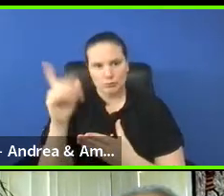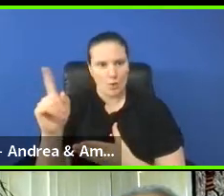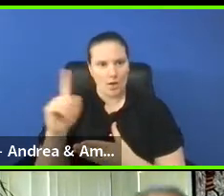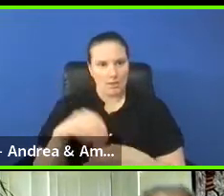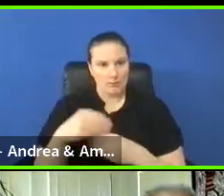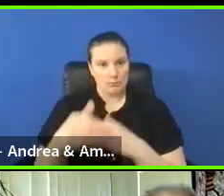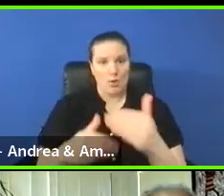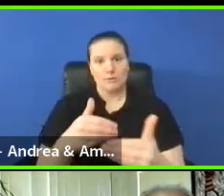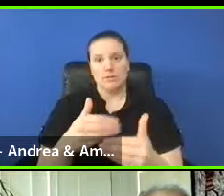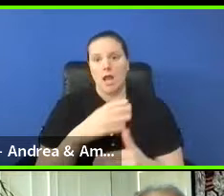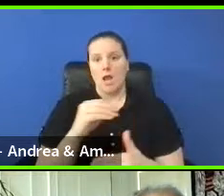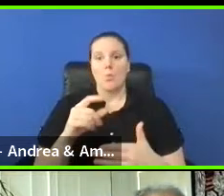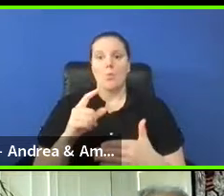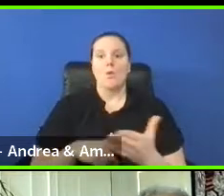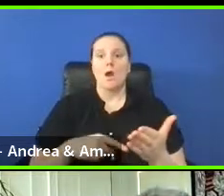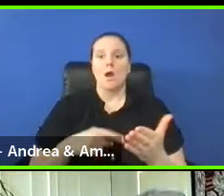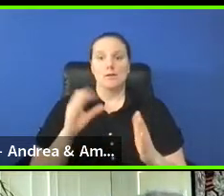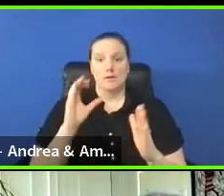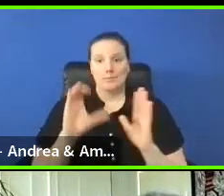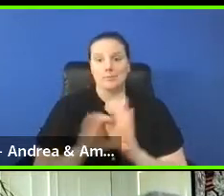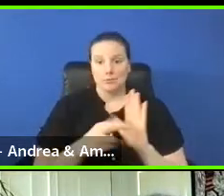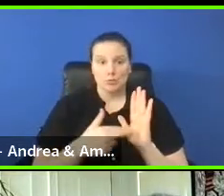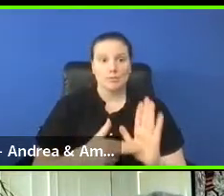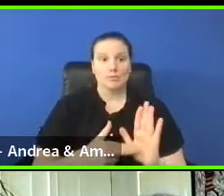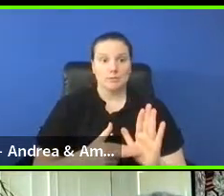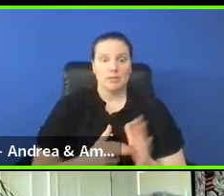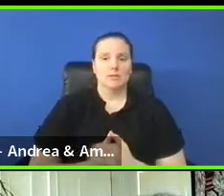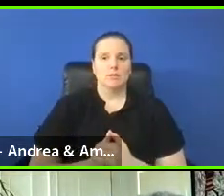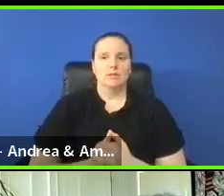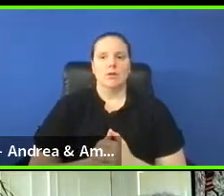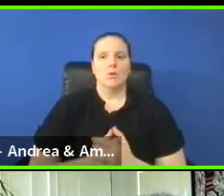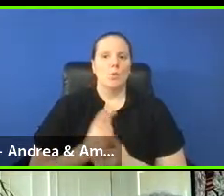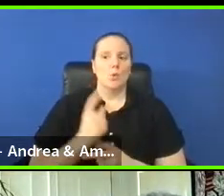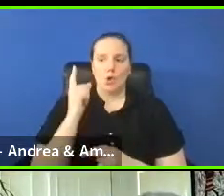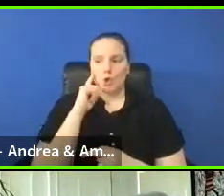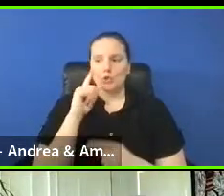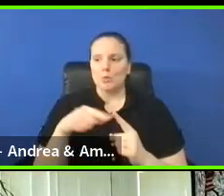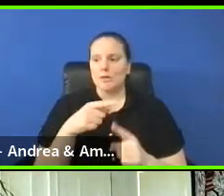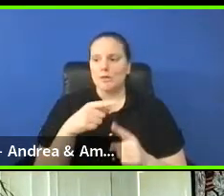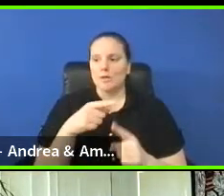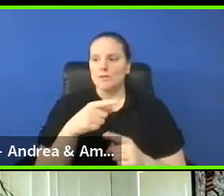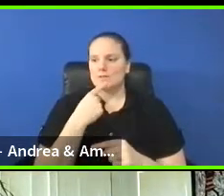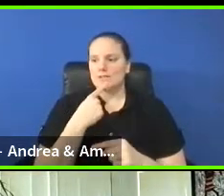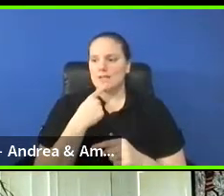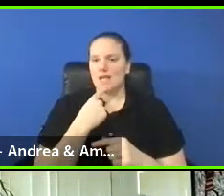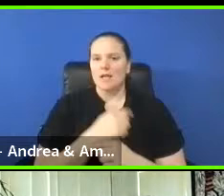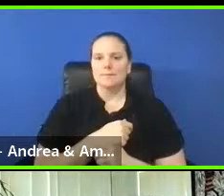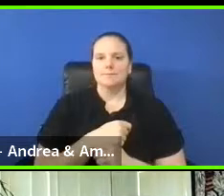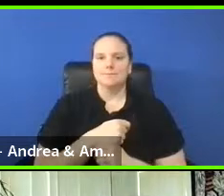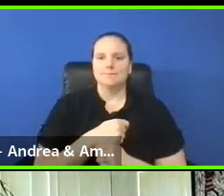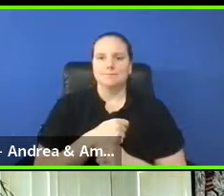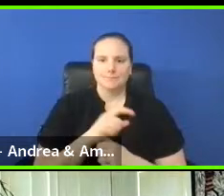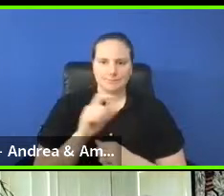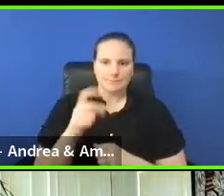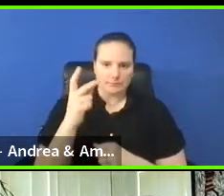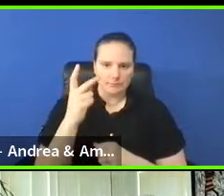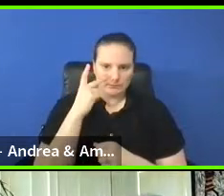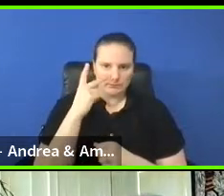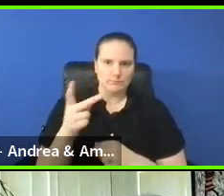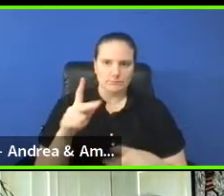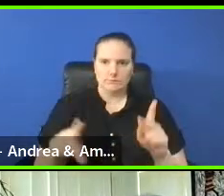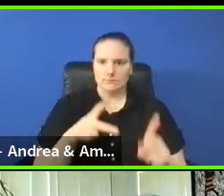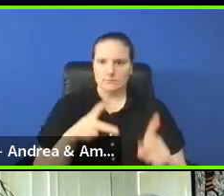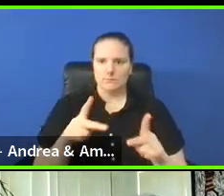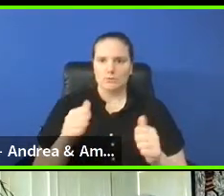the process and what these images represent. We heard you when you said we need to see the folks who we're trying to